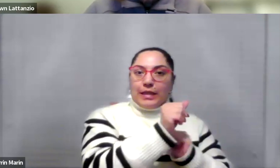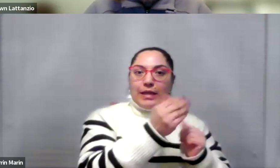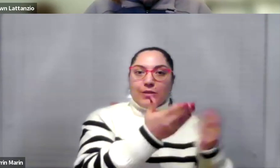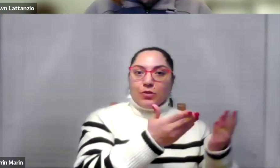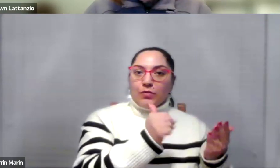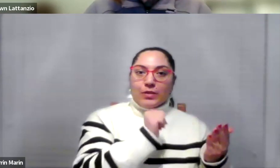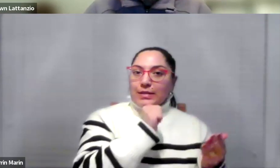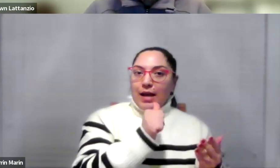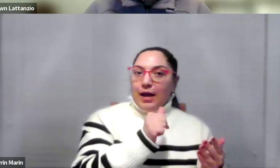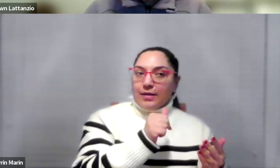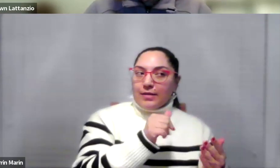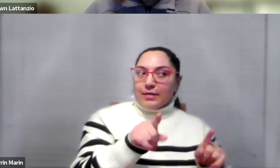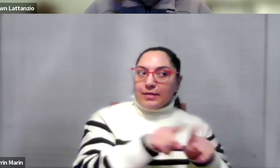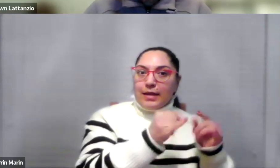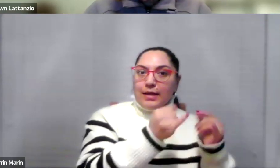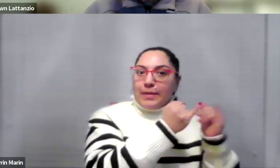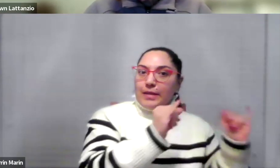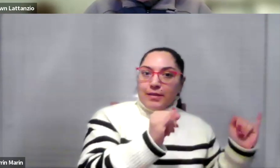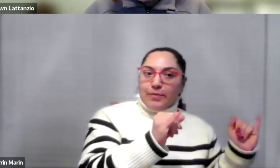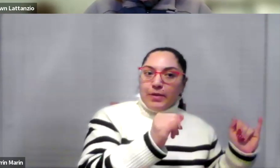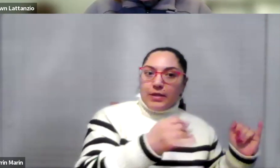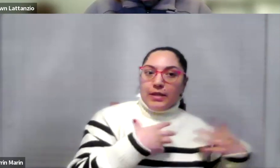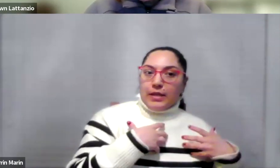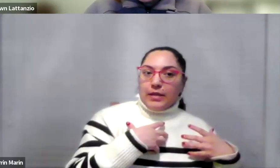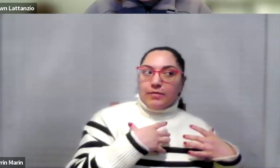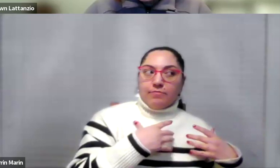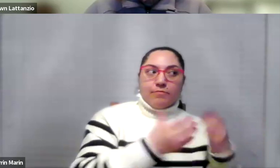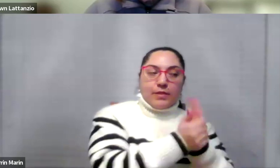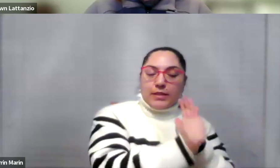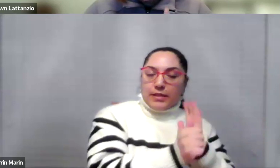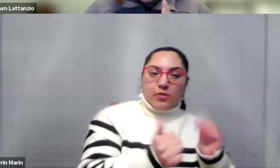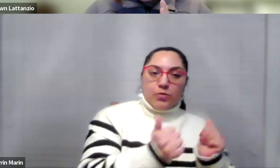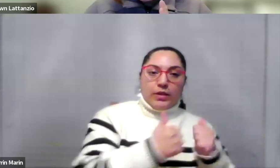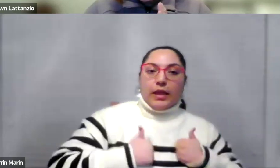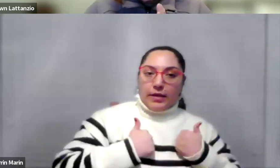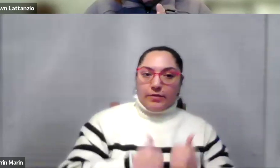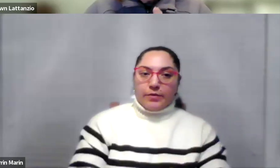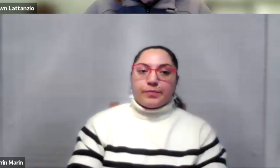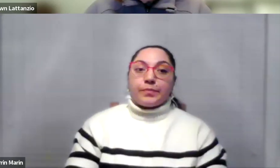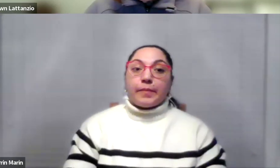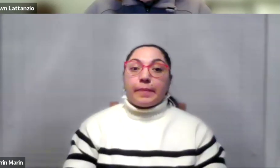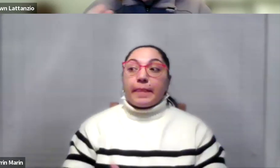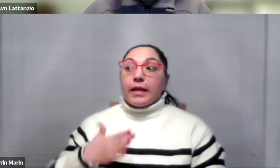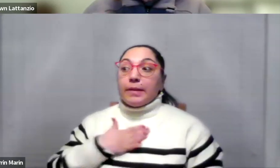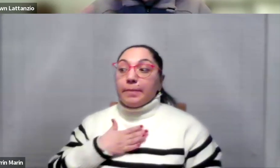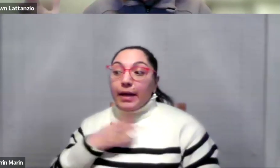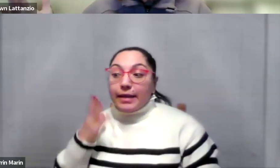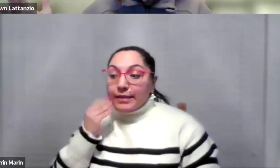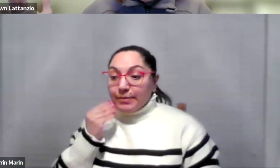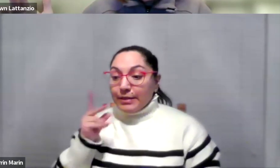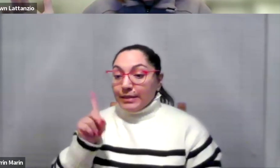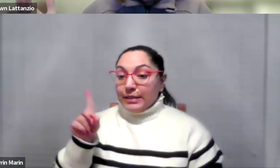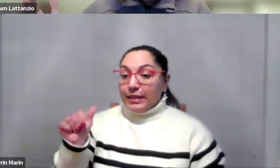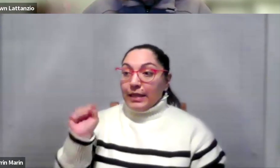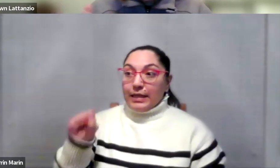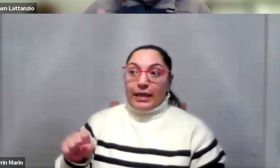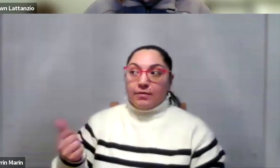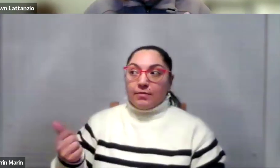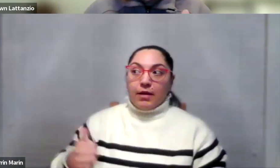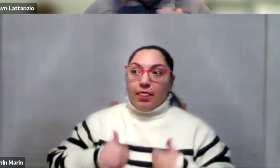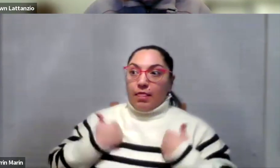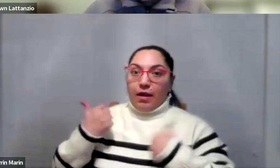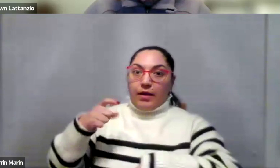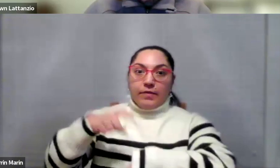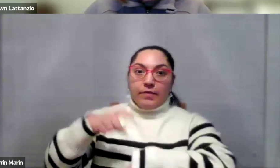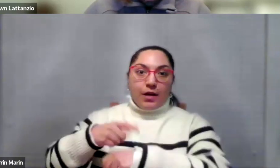services. Right. DDA services can be, in my services, a lot of time are long term. DDA can provide a lifetime of services. In